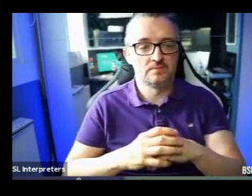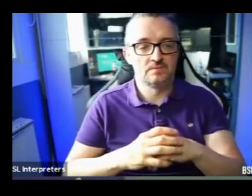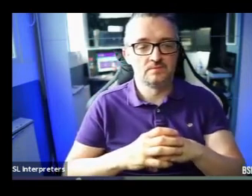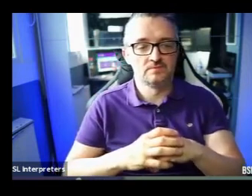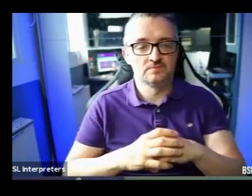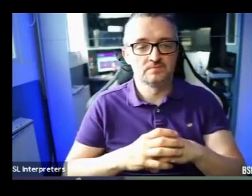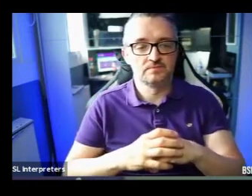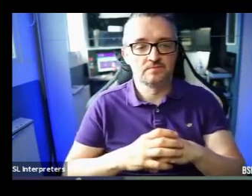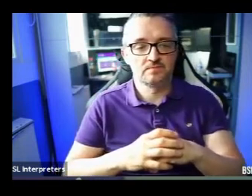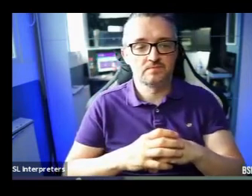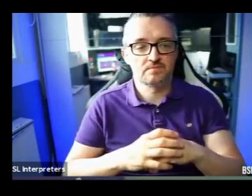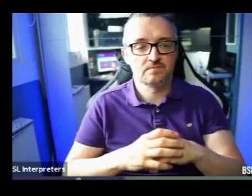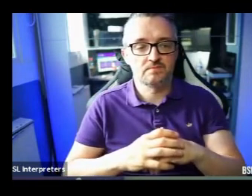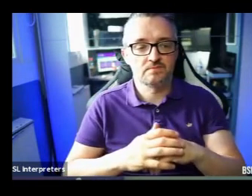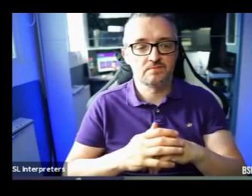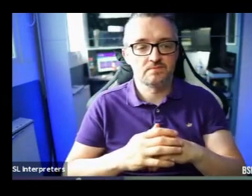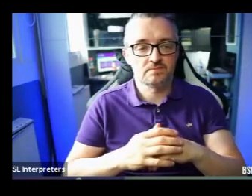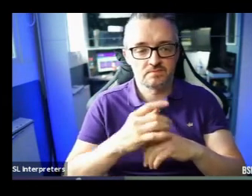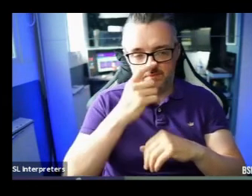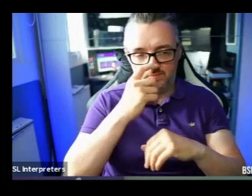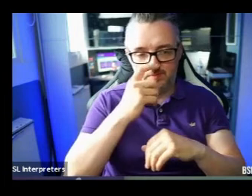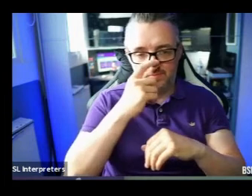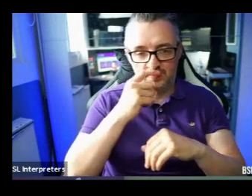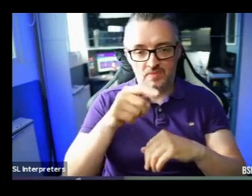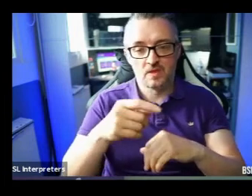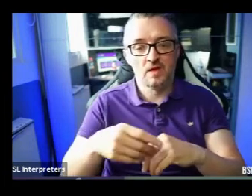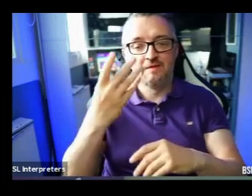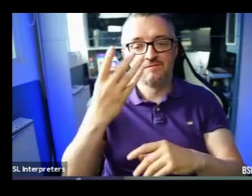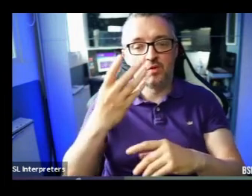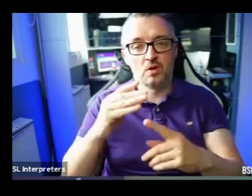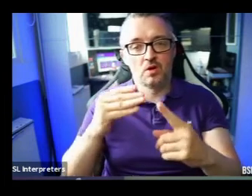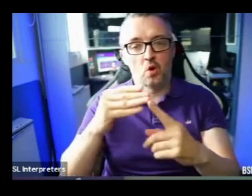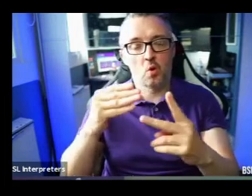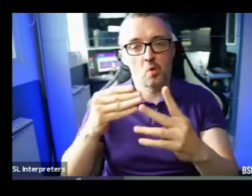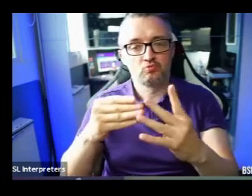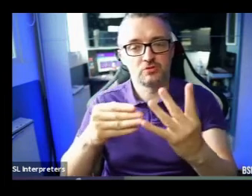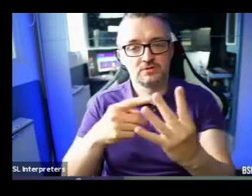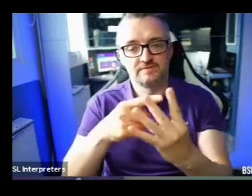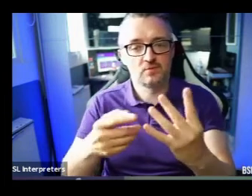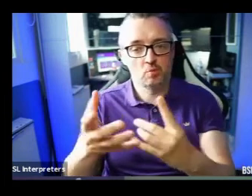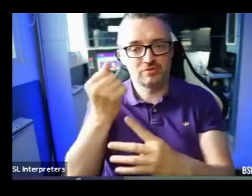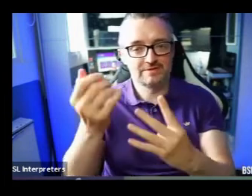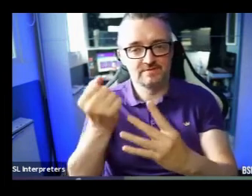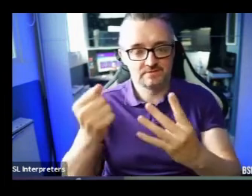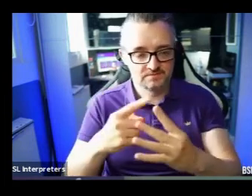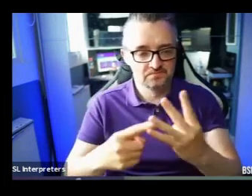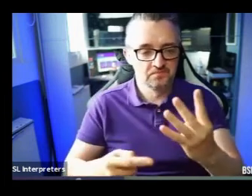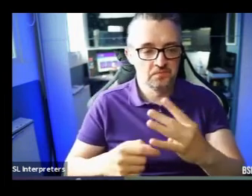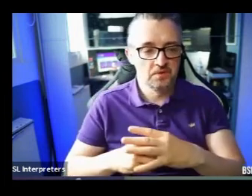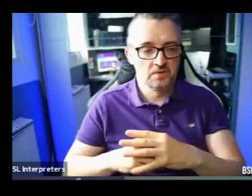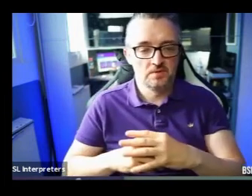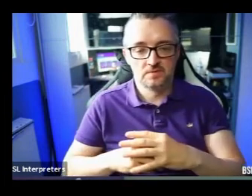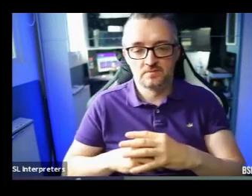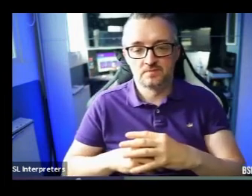it's part of our governance structure. And these are the 4 key objectives of Brain Health Scotland.